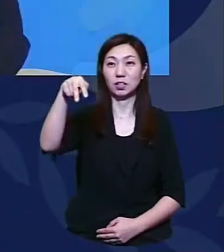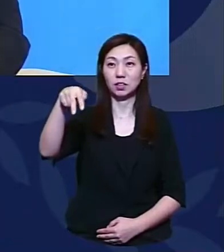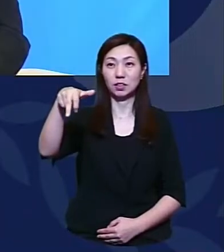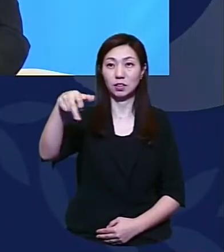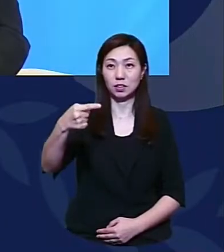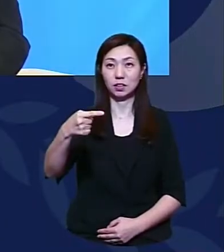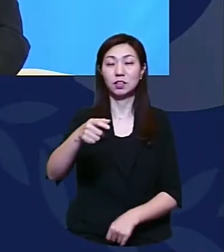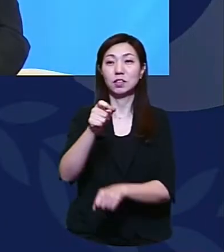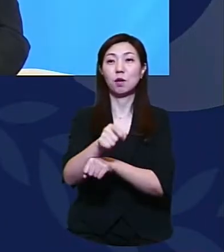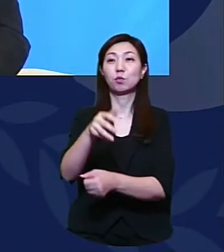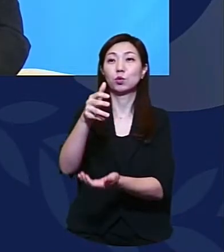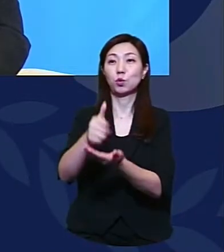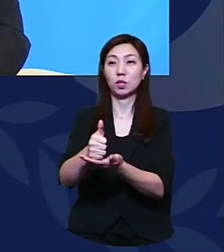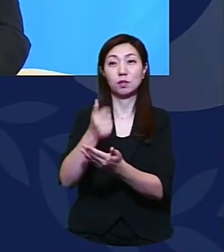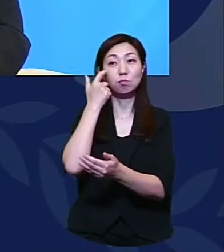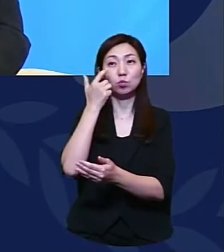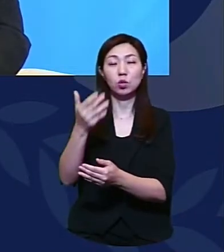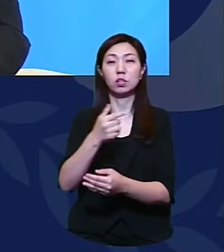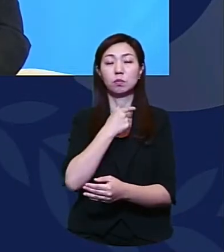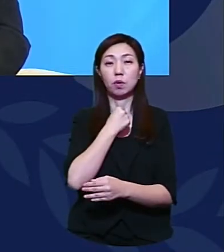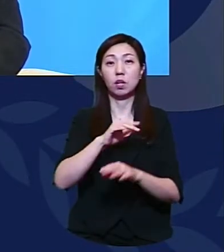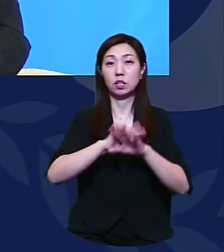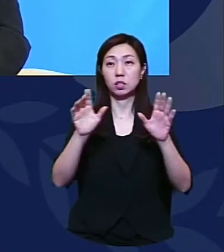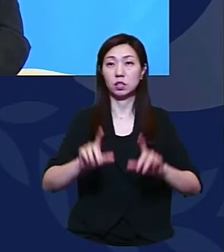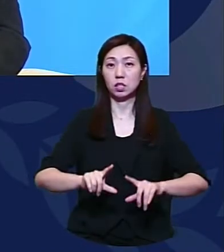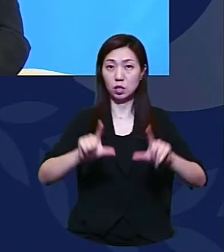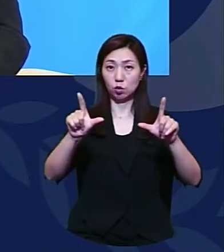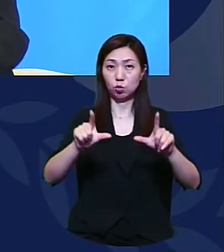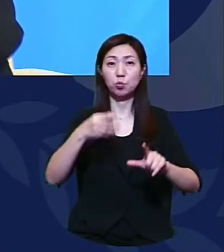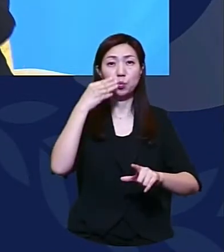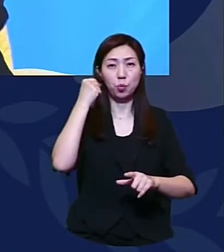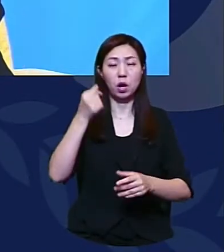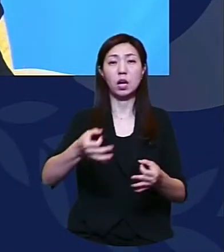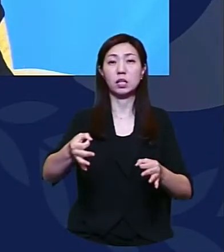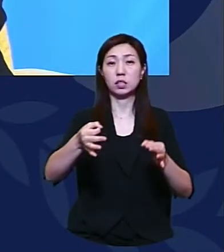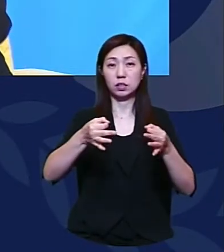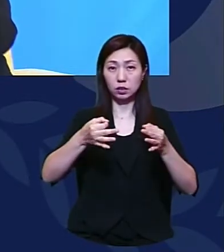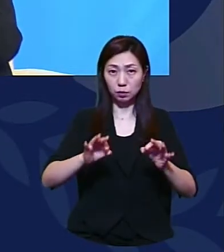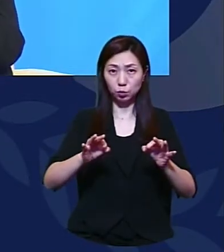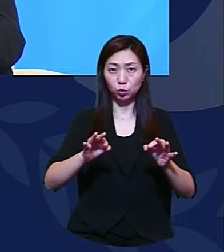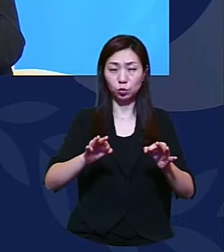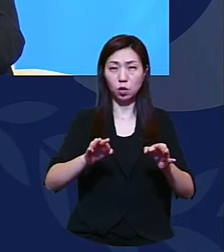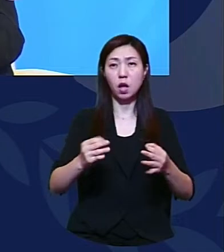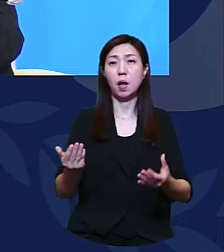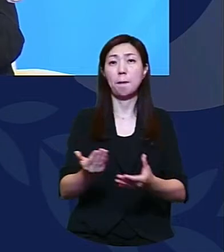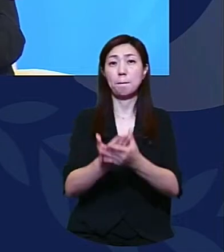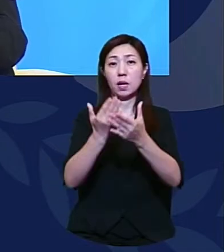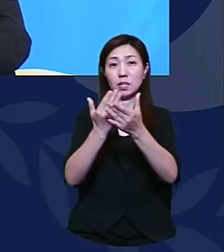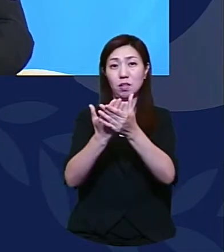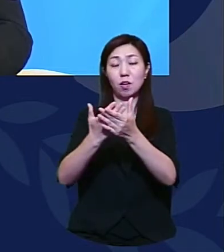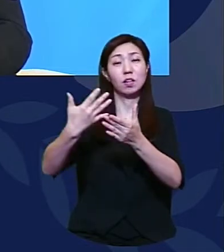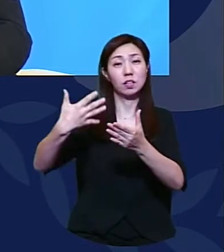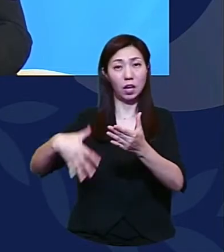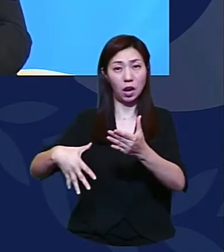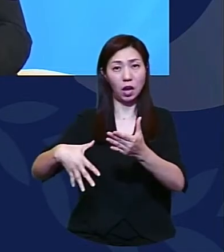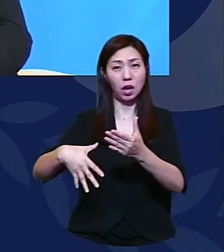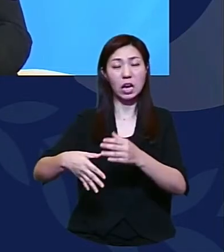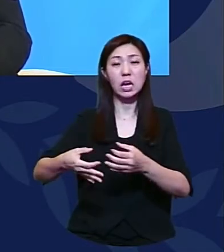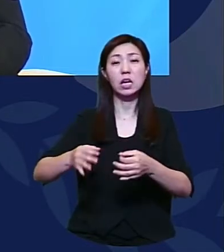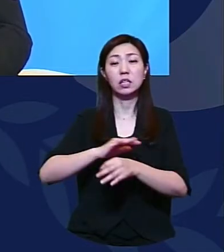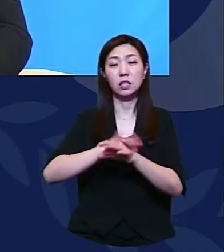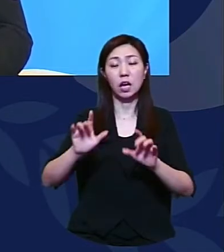climate adaptation finance, especially in developing countries. And in my opinion, I think this